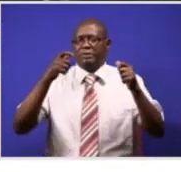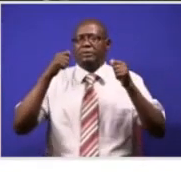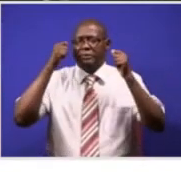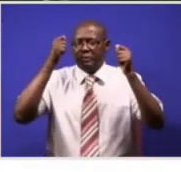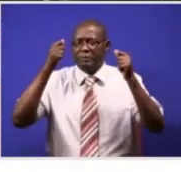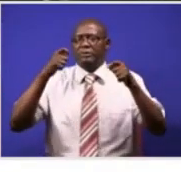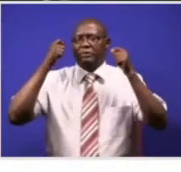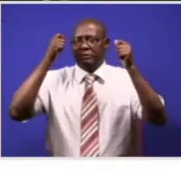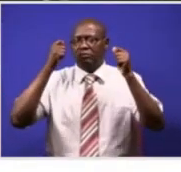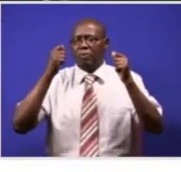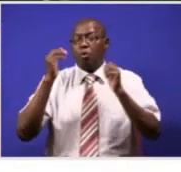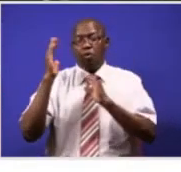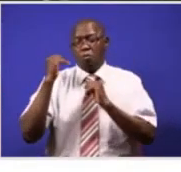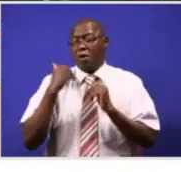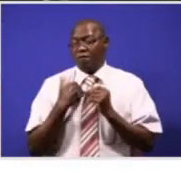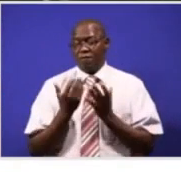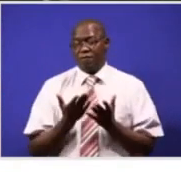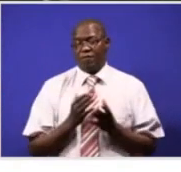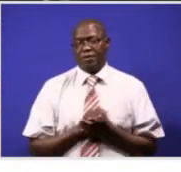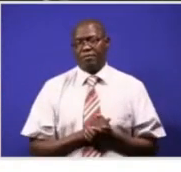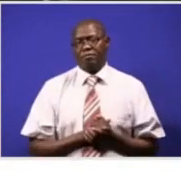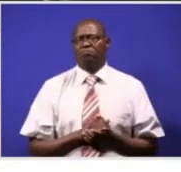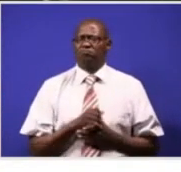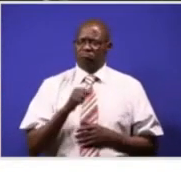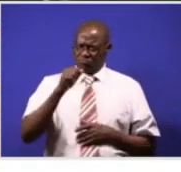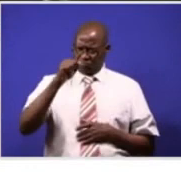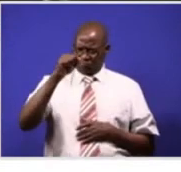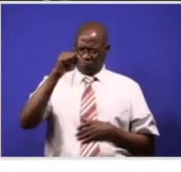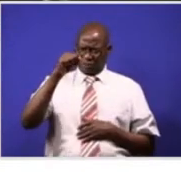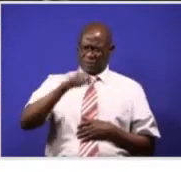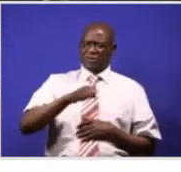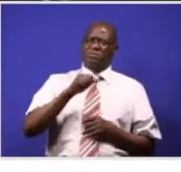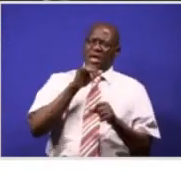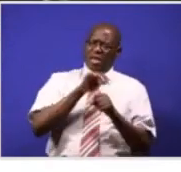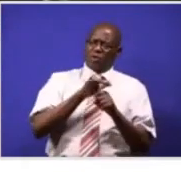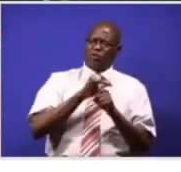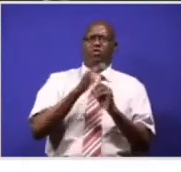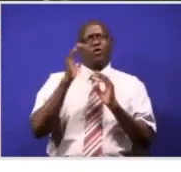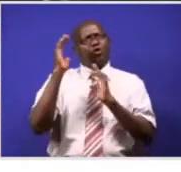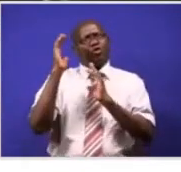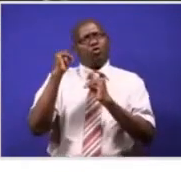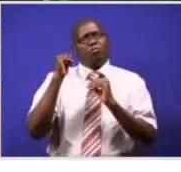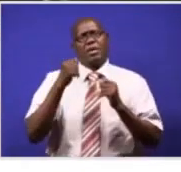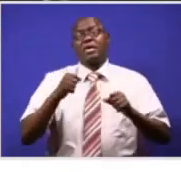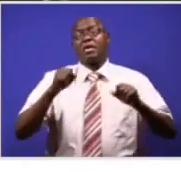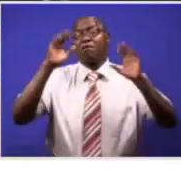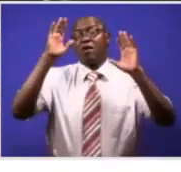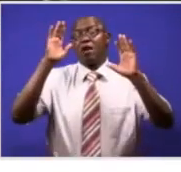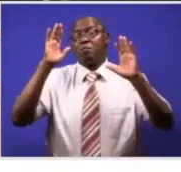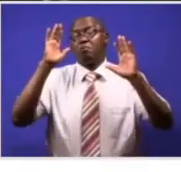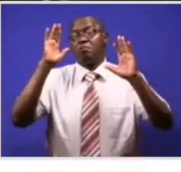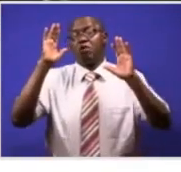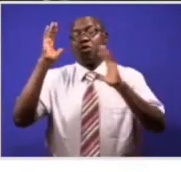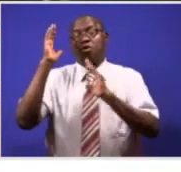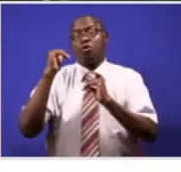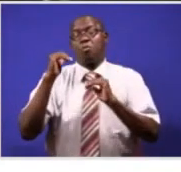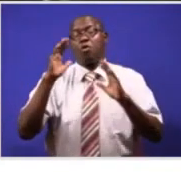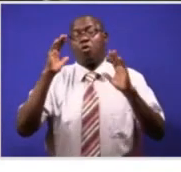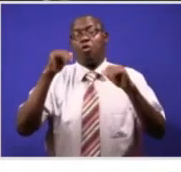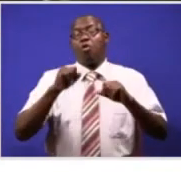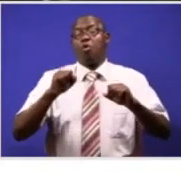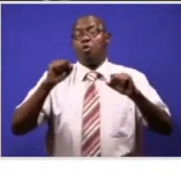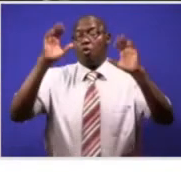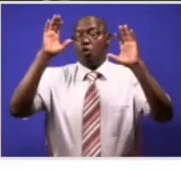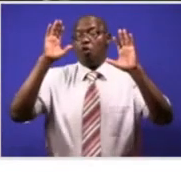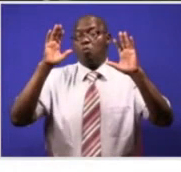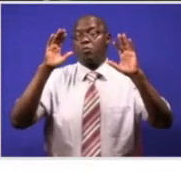demonstrations? Is there any hope? Oh yes, there's a lot of hope. We never give up hope. Hope is the last thing you can